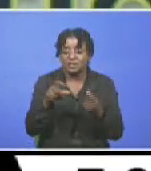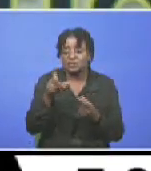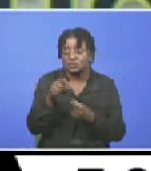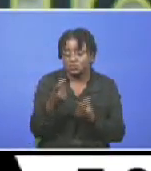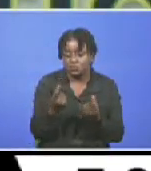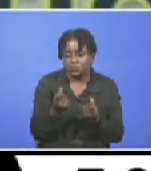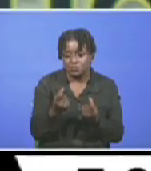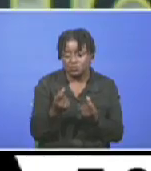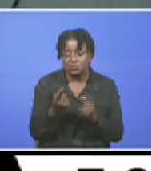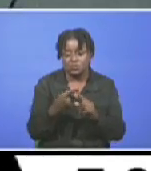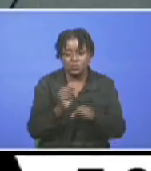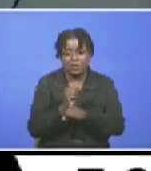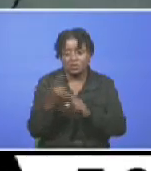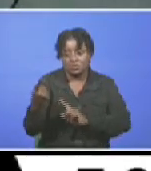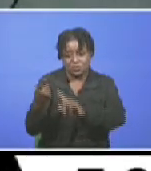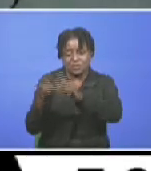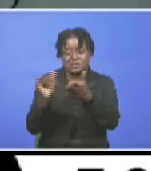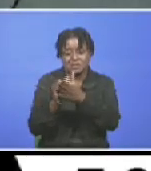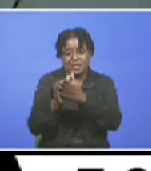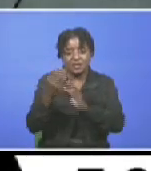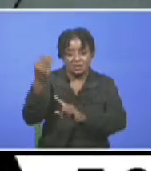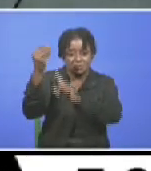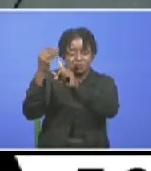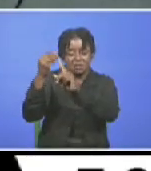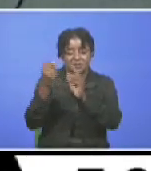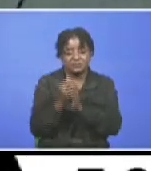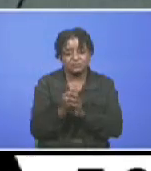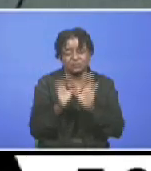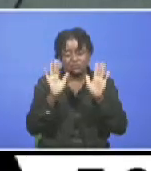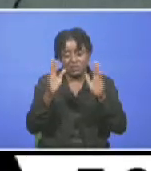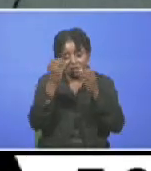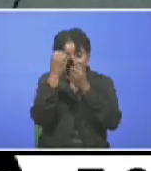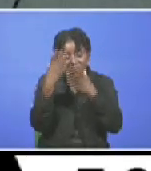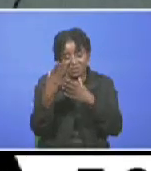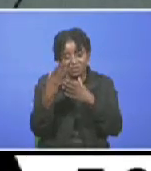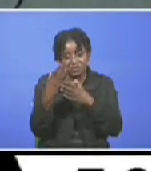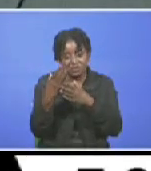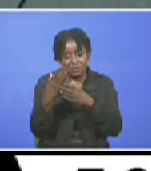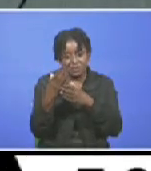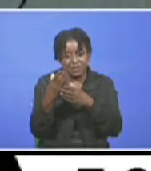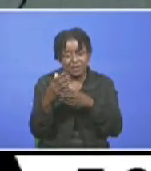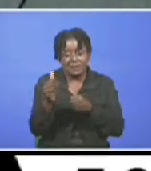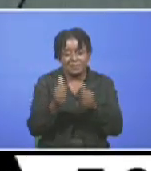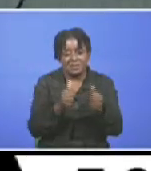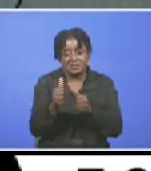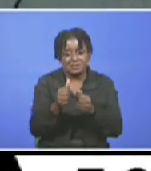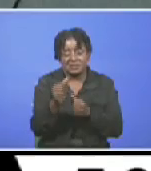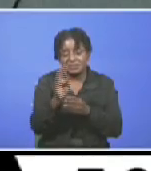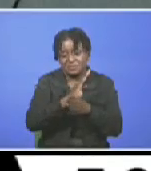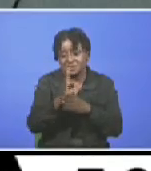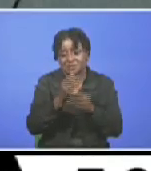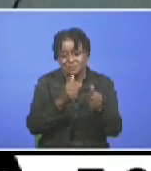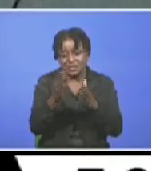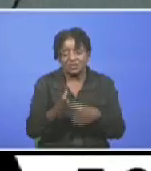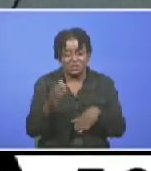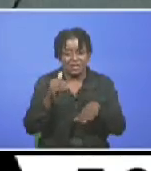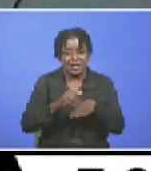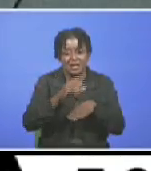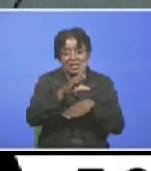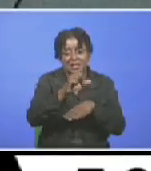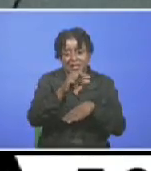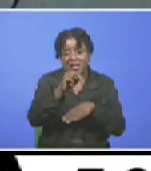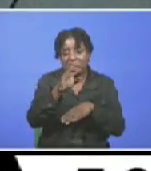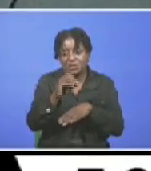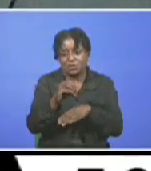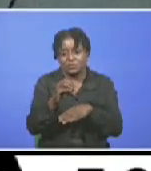work towards that objective. Great information. That was Khalil Brathwaite. He's the Business Development Manager at Leno Corporate Services. Thanks for joining us on National